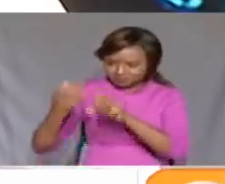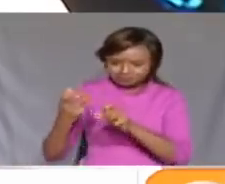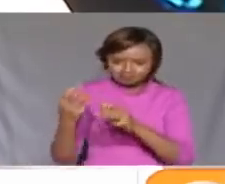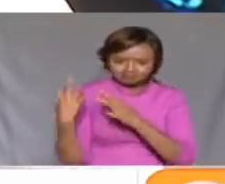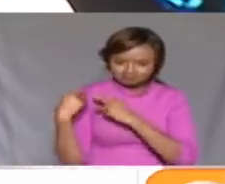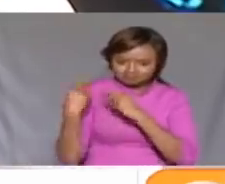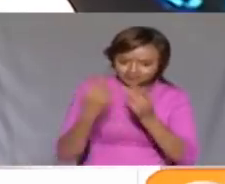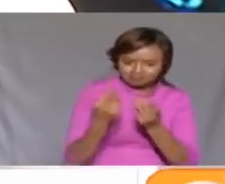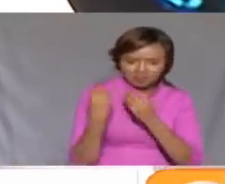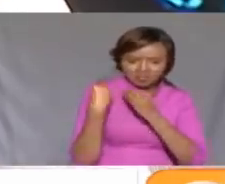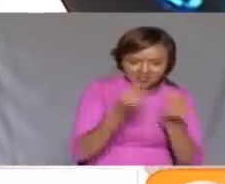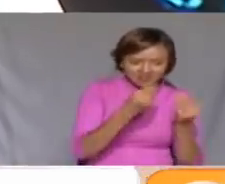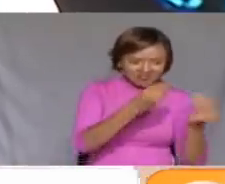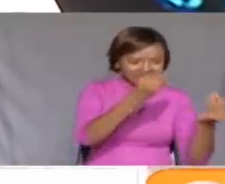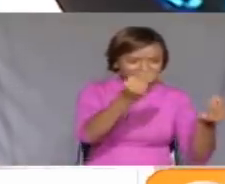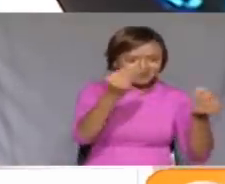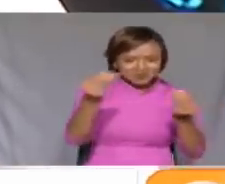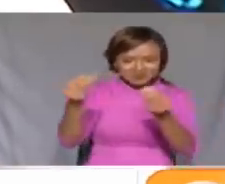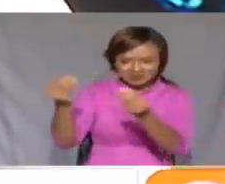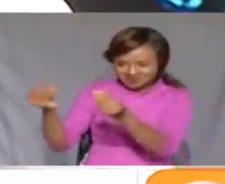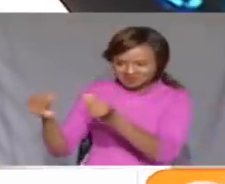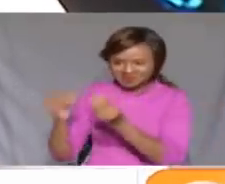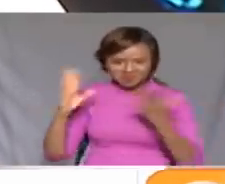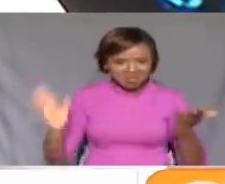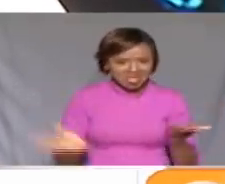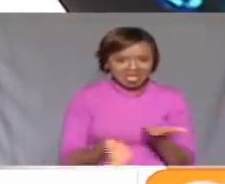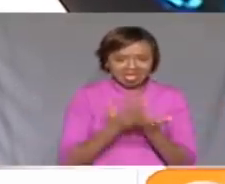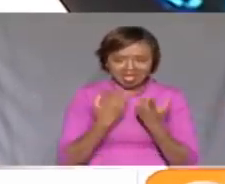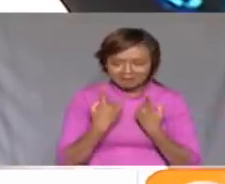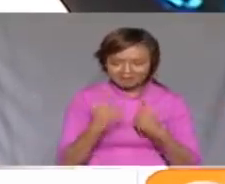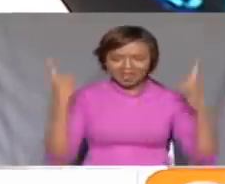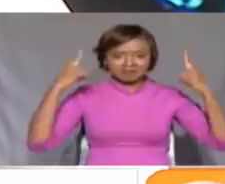joy of the team at the crossing of the finish line.